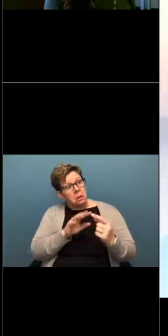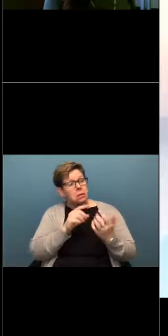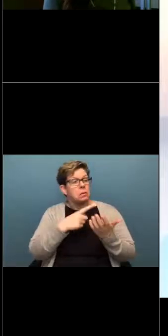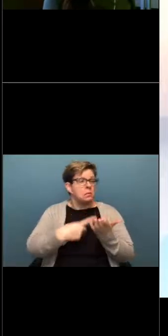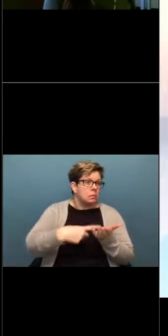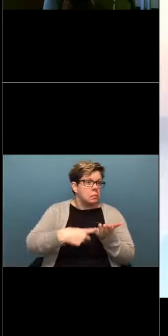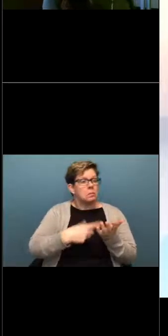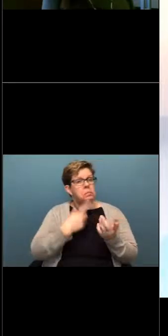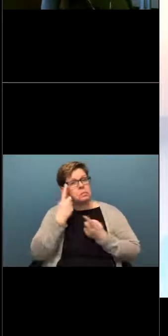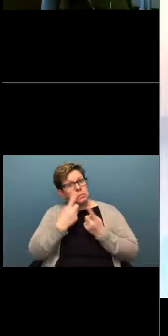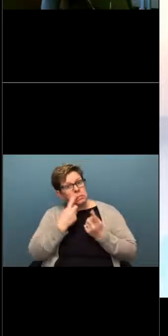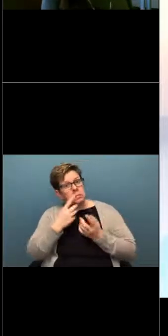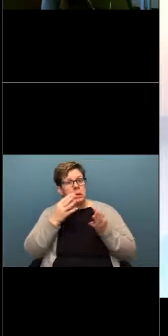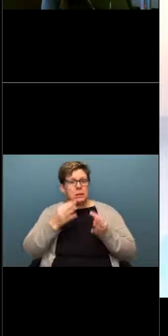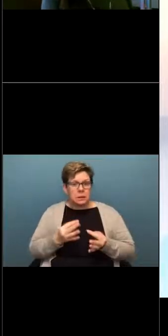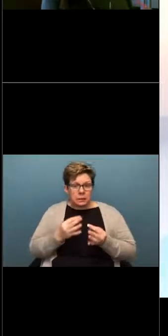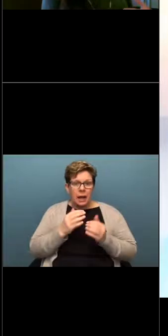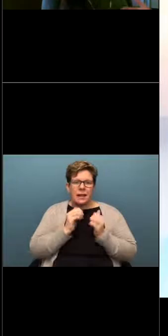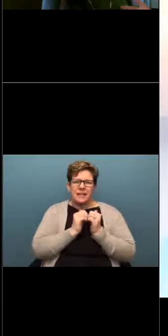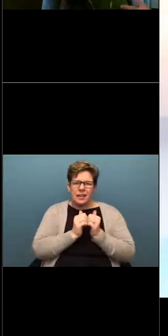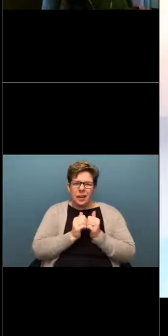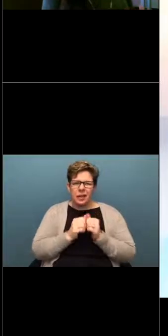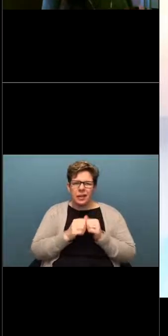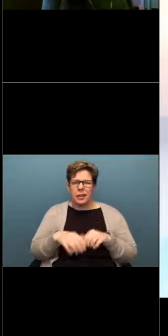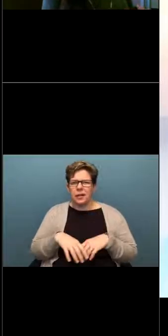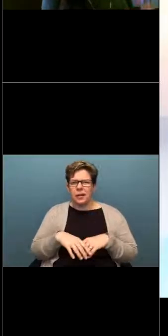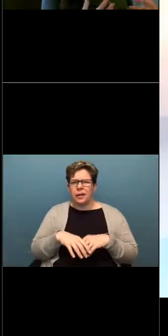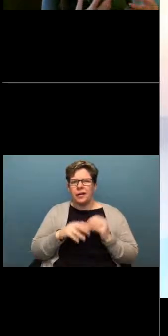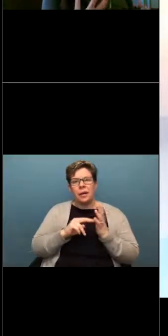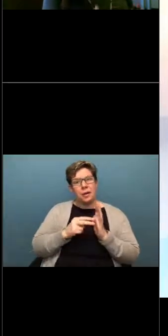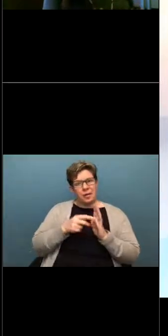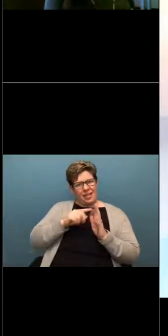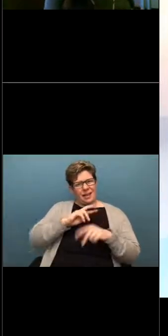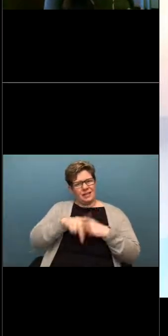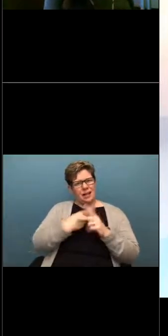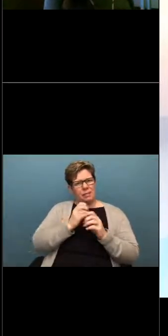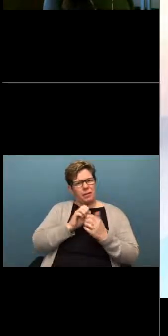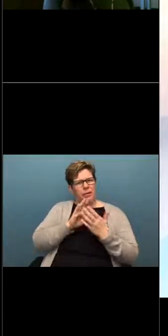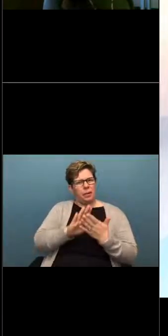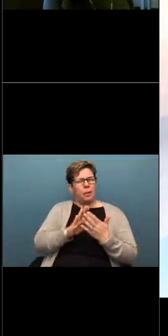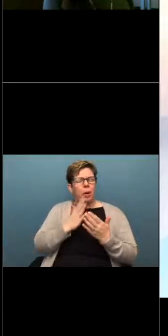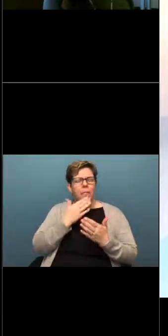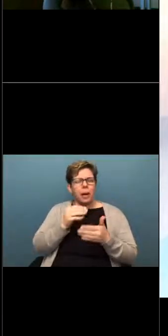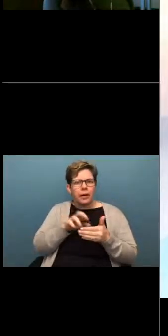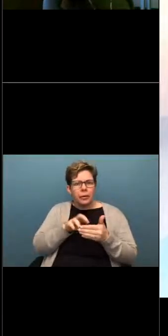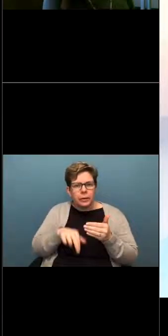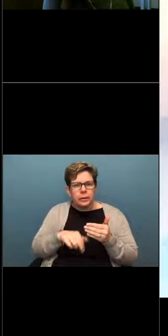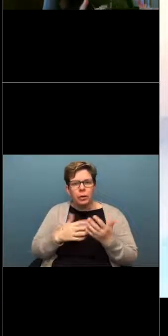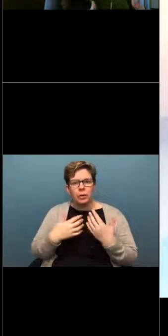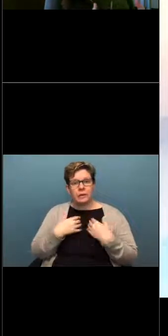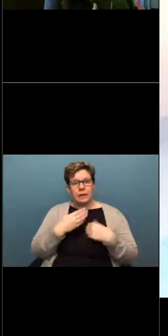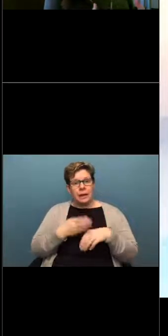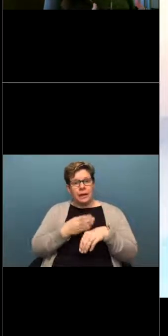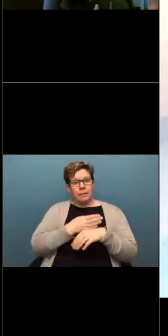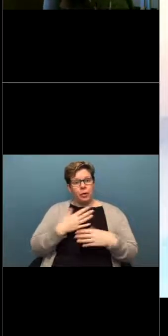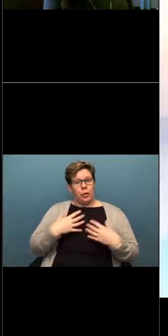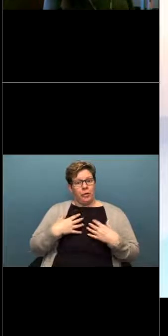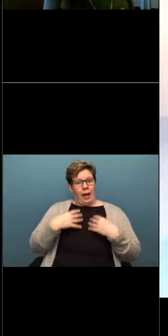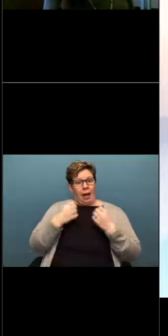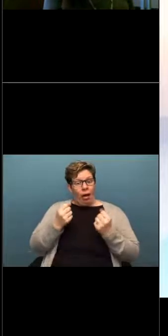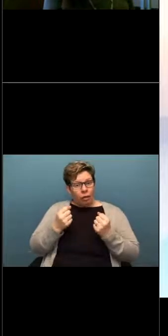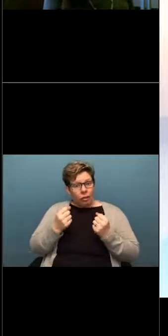family. Patient and family-centered care leads to better outcomes, improved health, and improved experience for